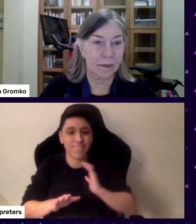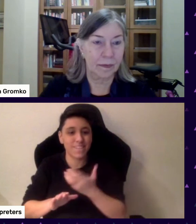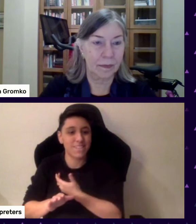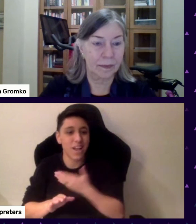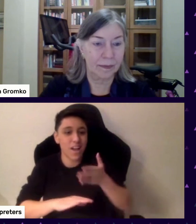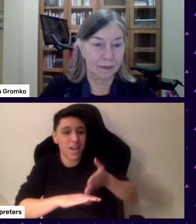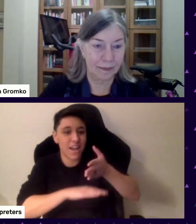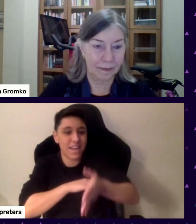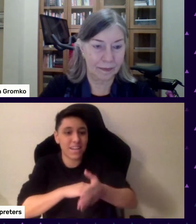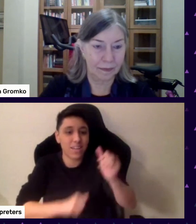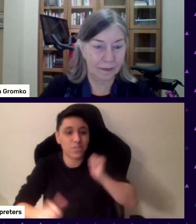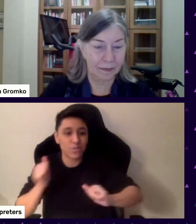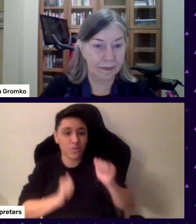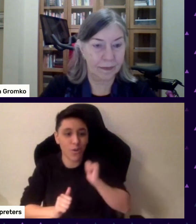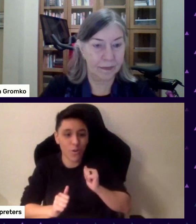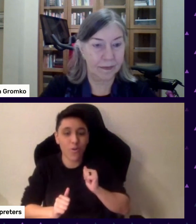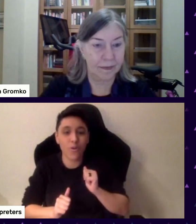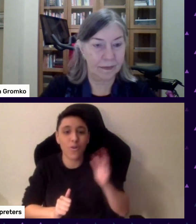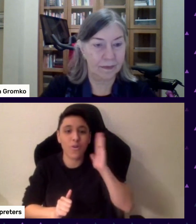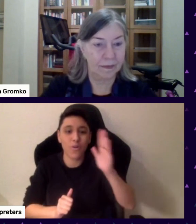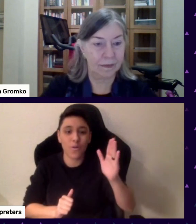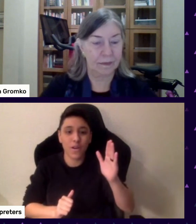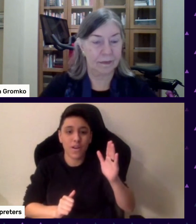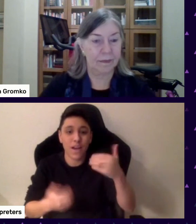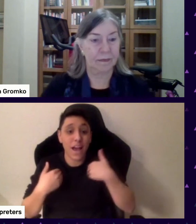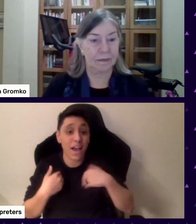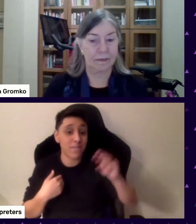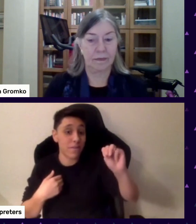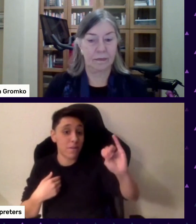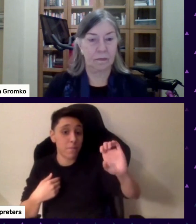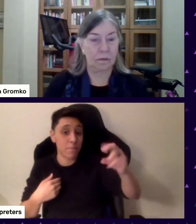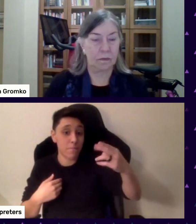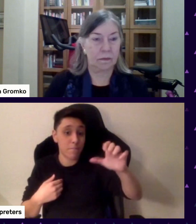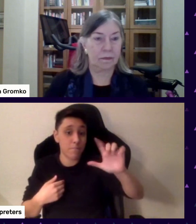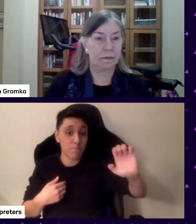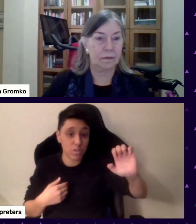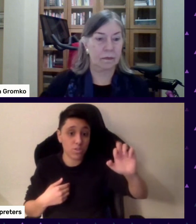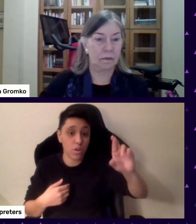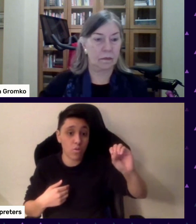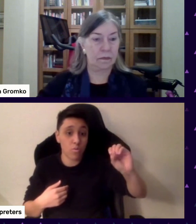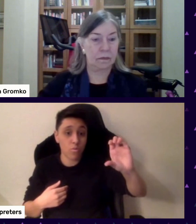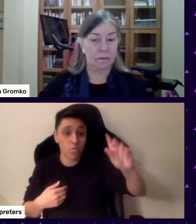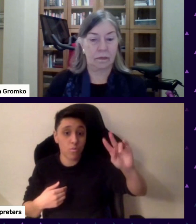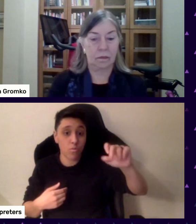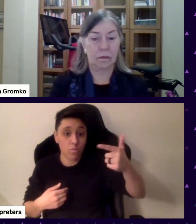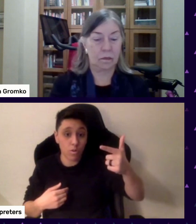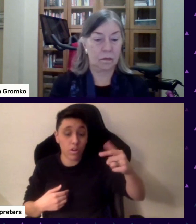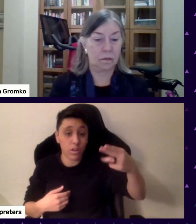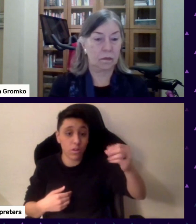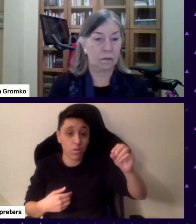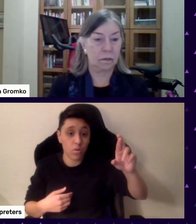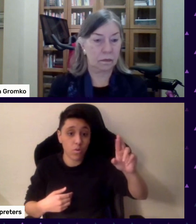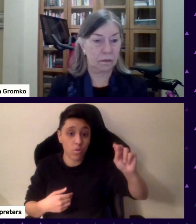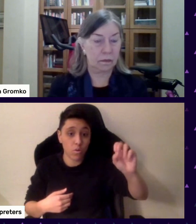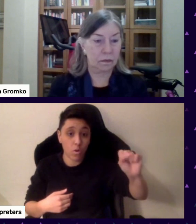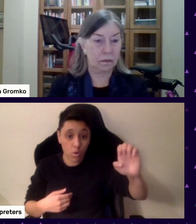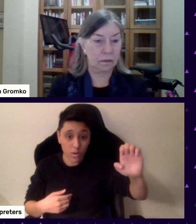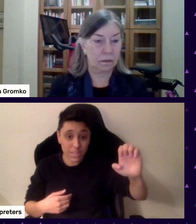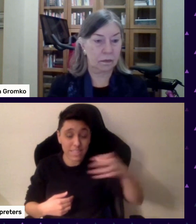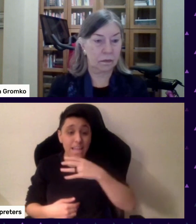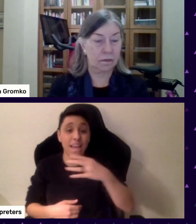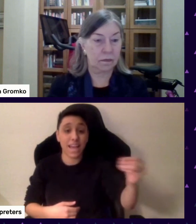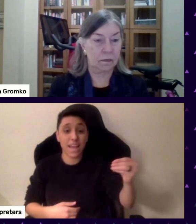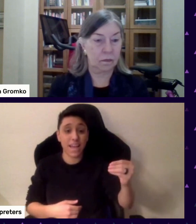going to feature Michelle Rockinghorse and the infamous and